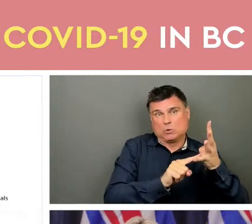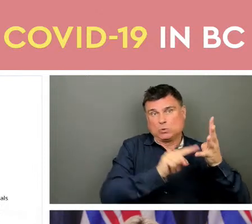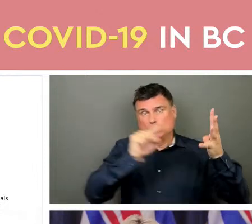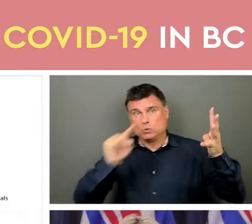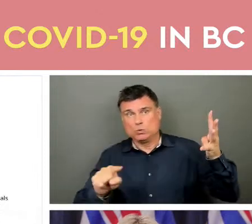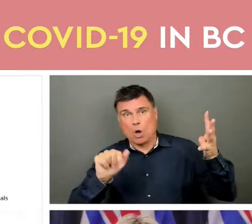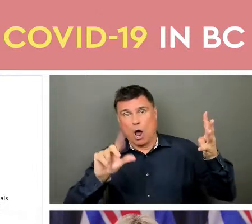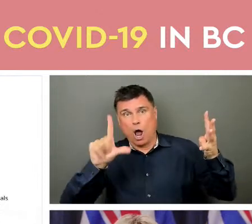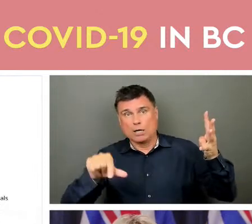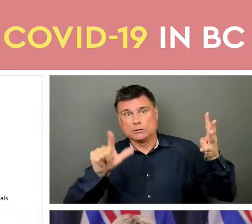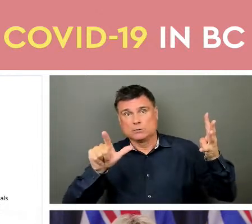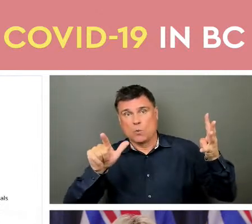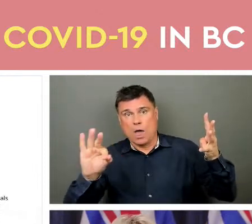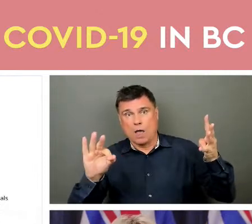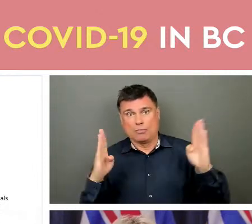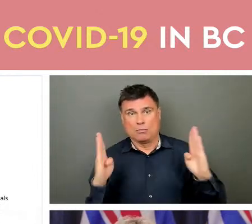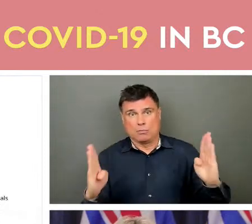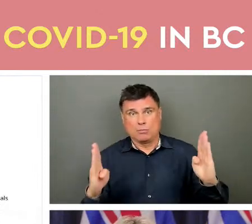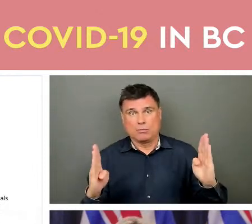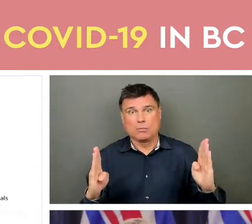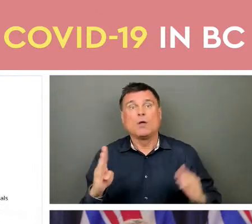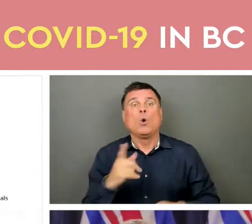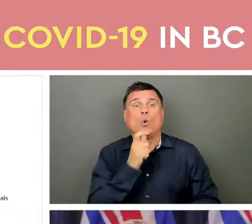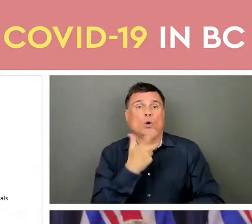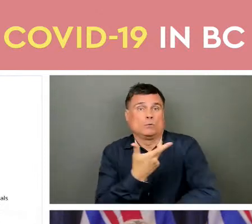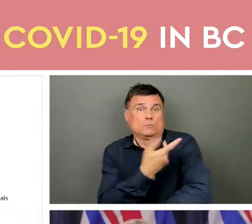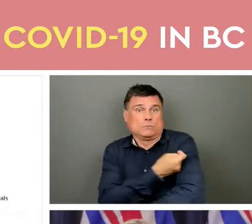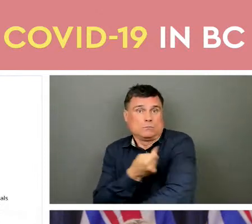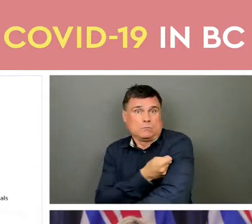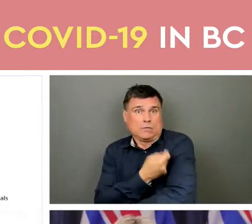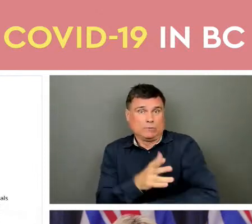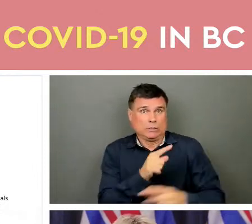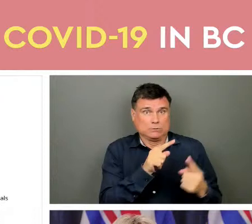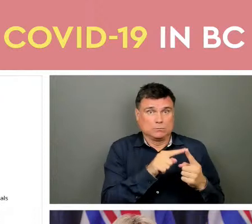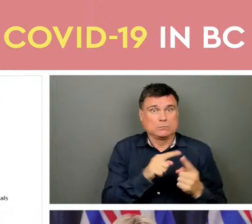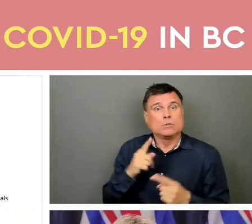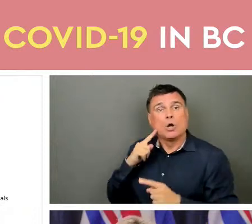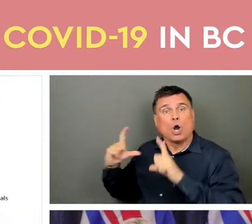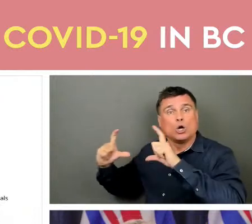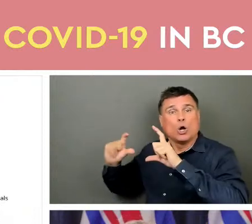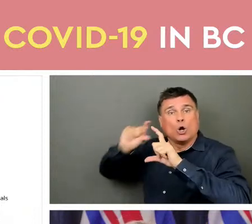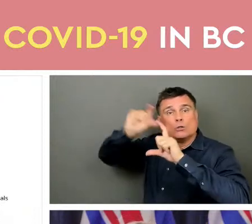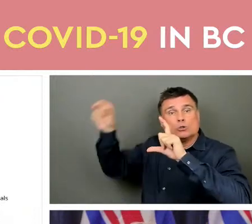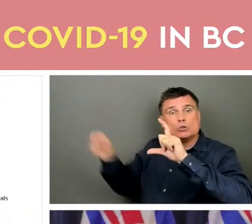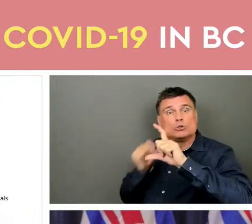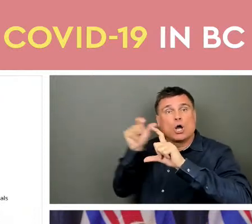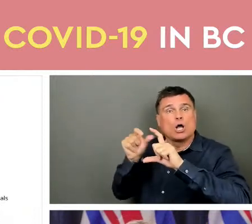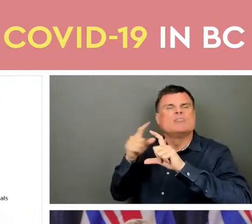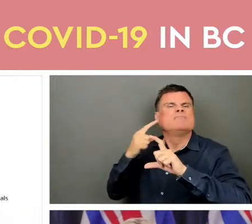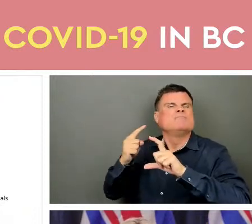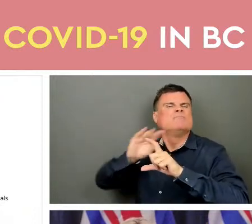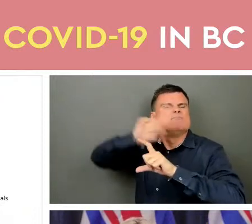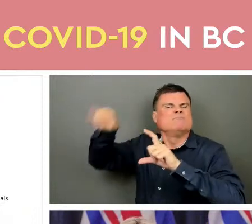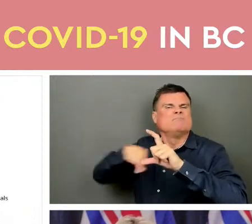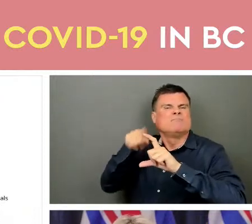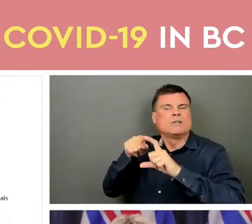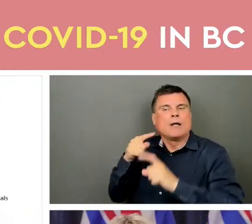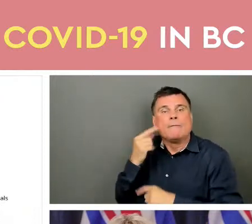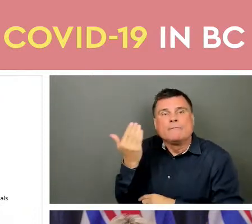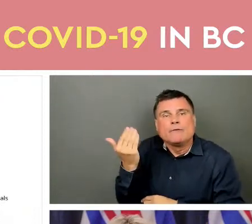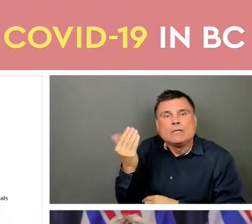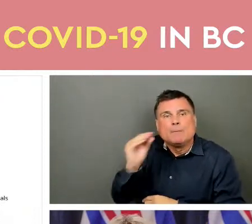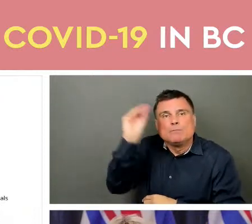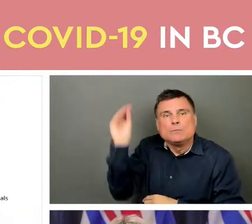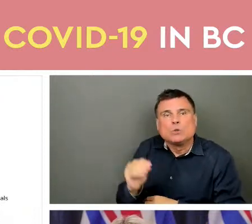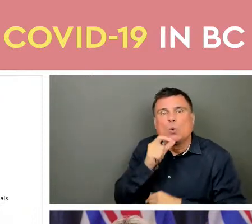fully vaccinated people accounted for just 15% of the cases that we had. So over 70% of the cases